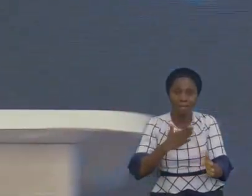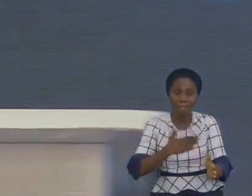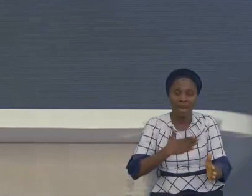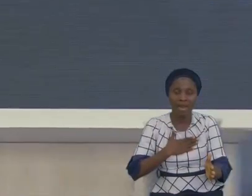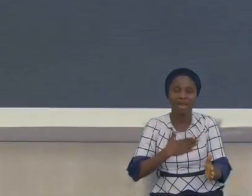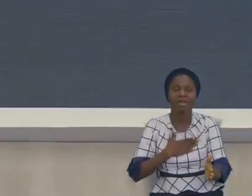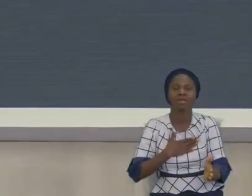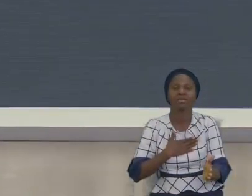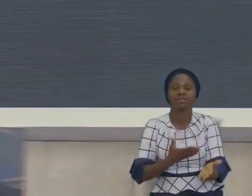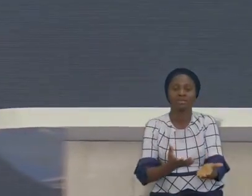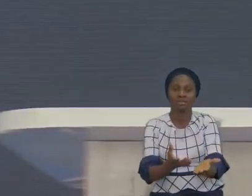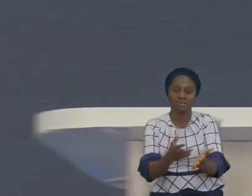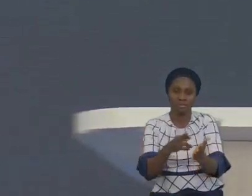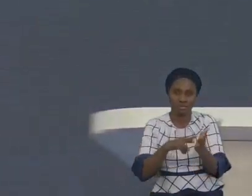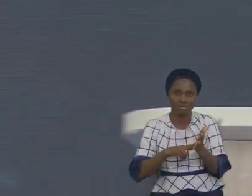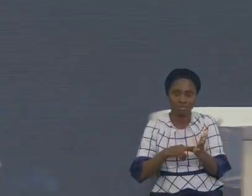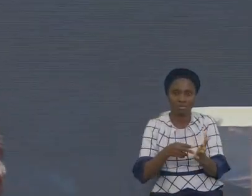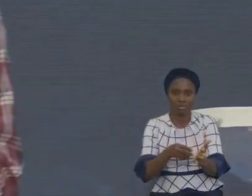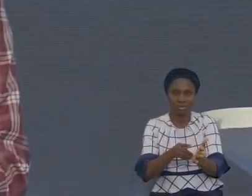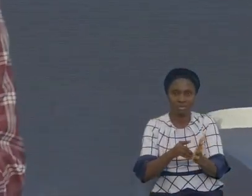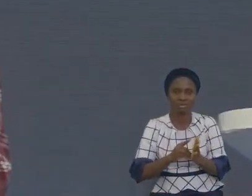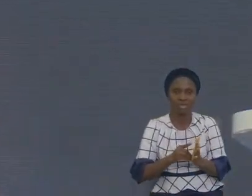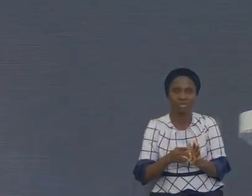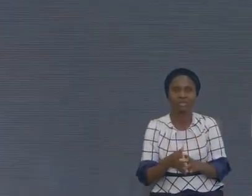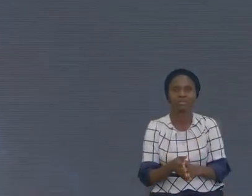Going up higher is a journey,